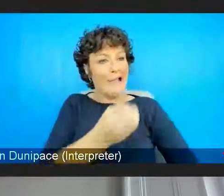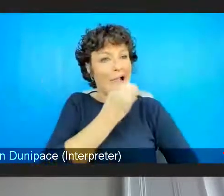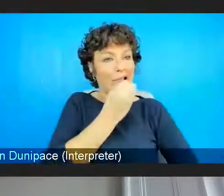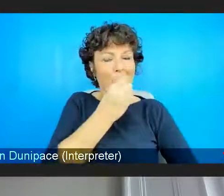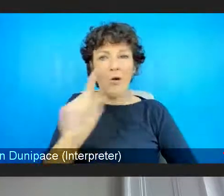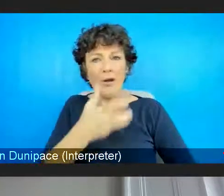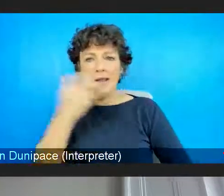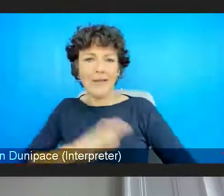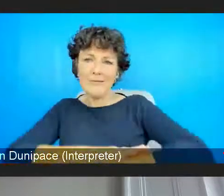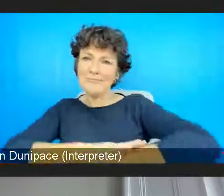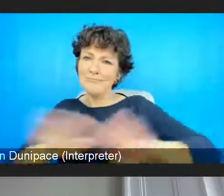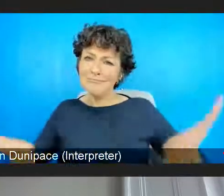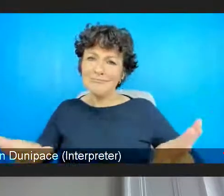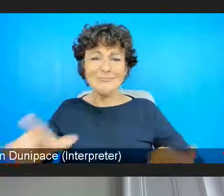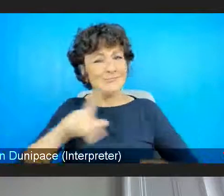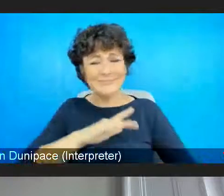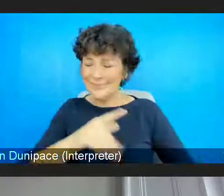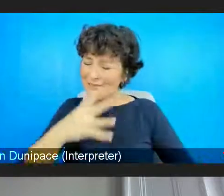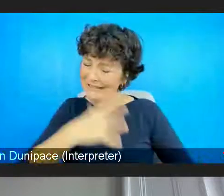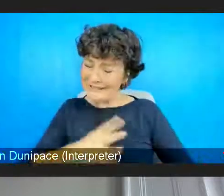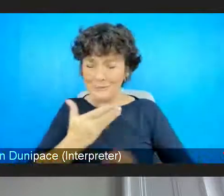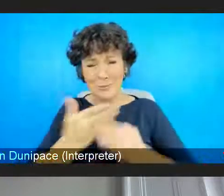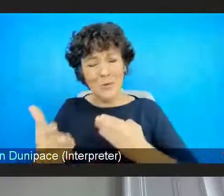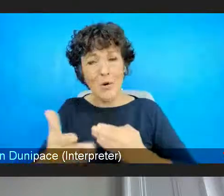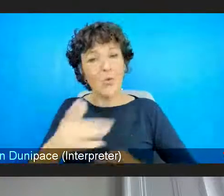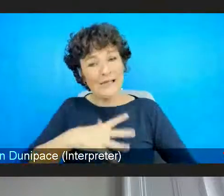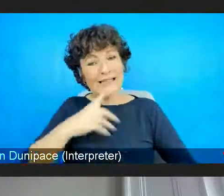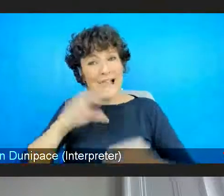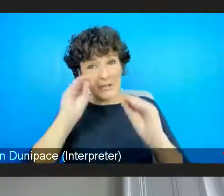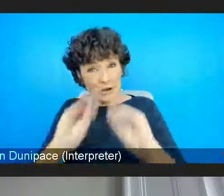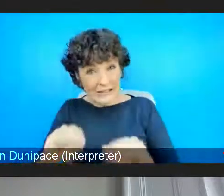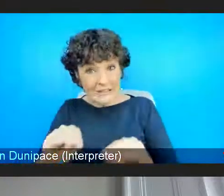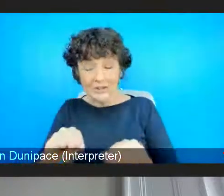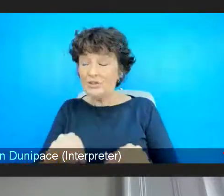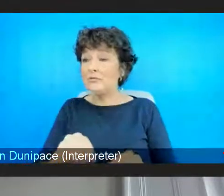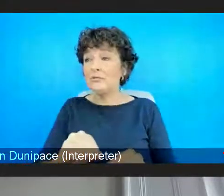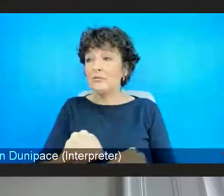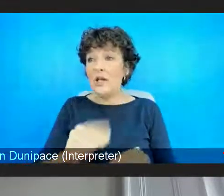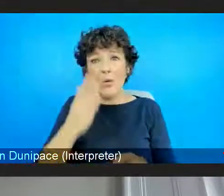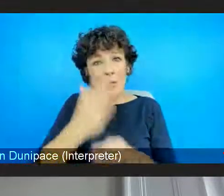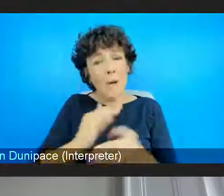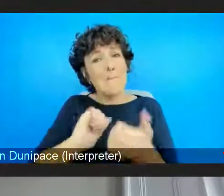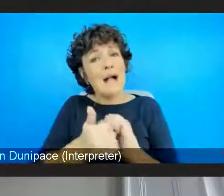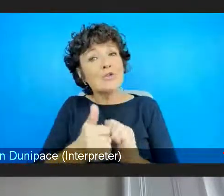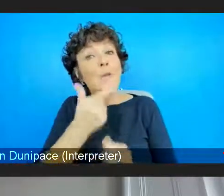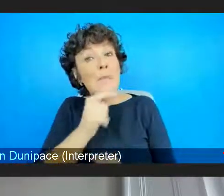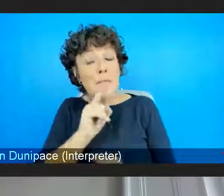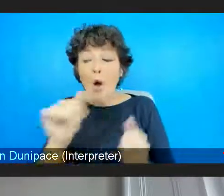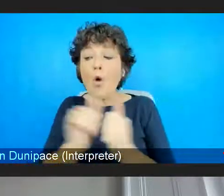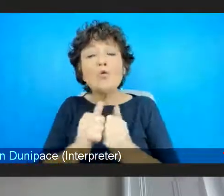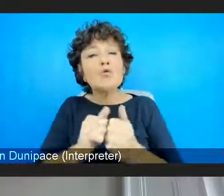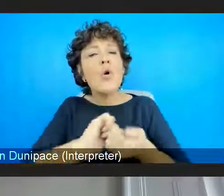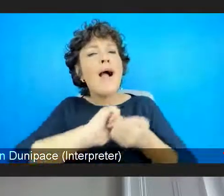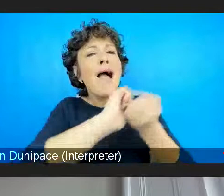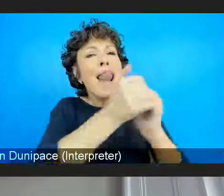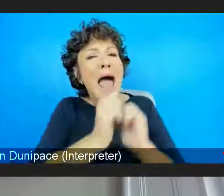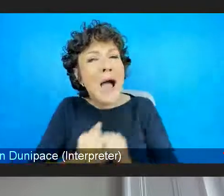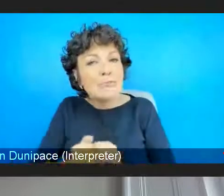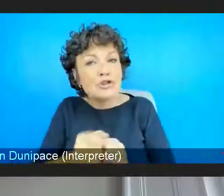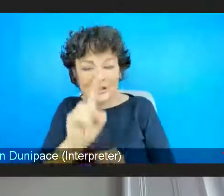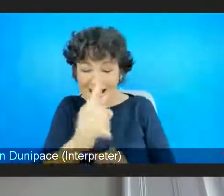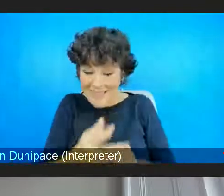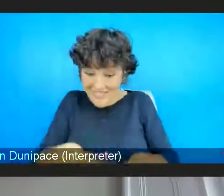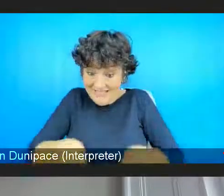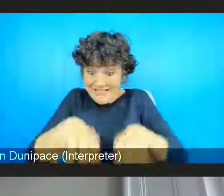would say education and communication, working in partnership with the people and collaboration are the key point.